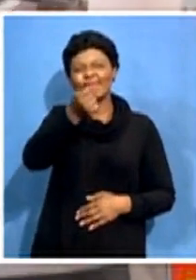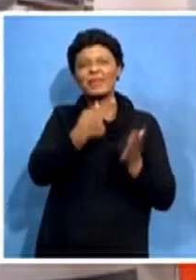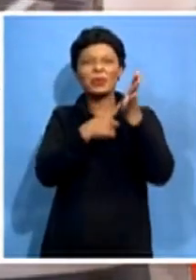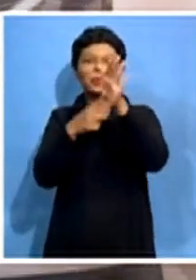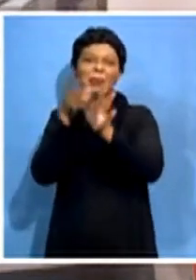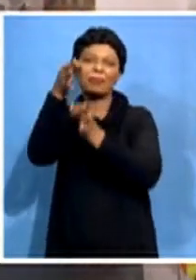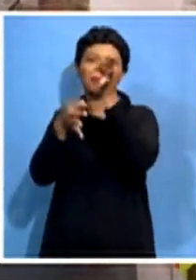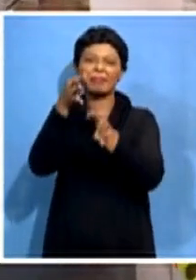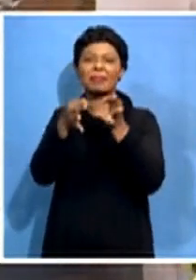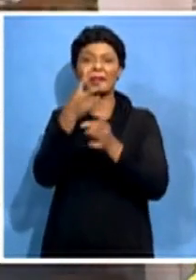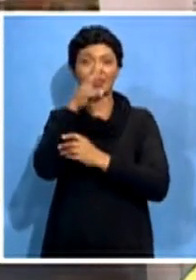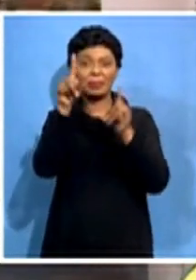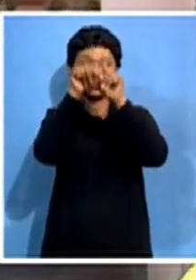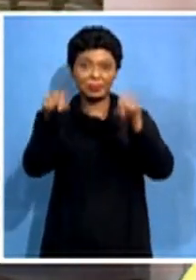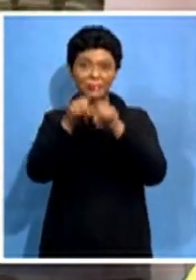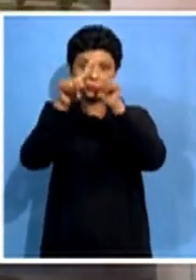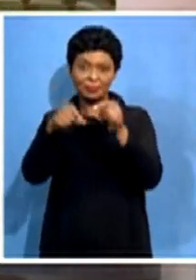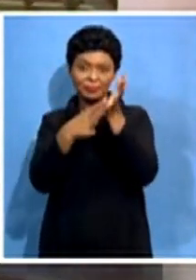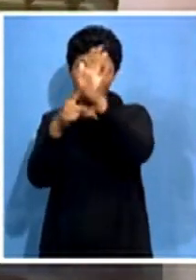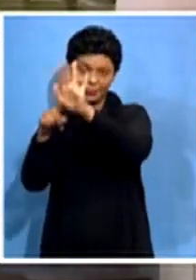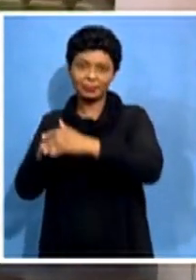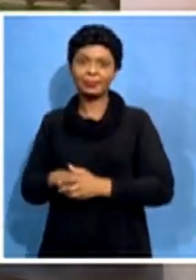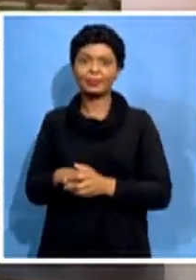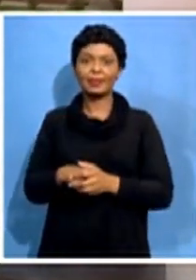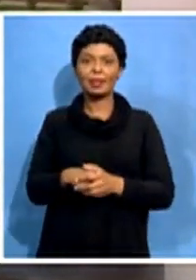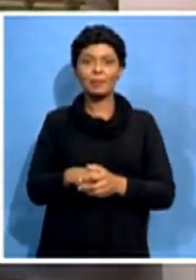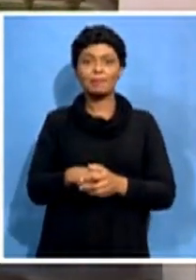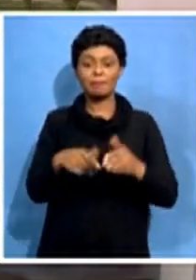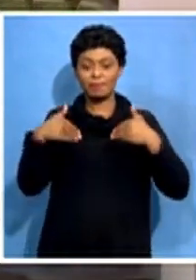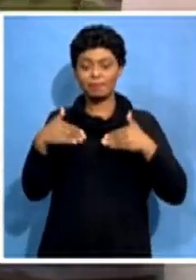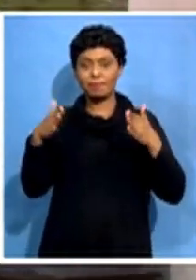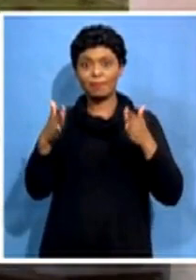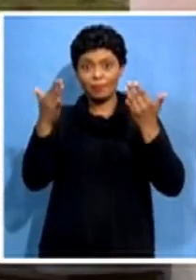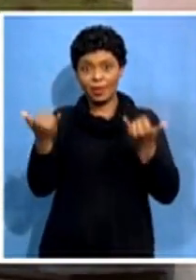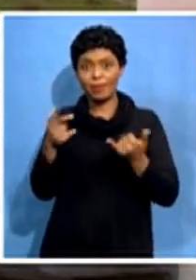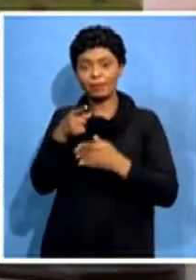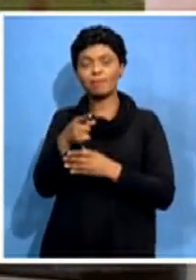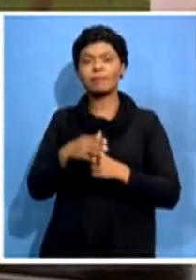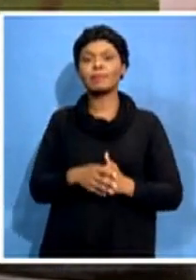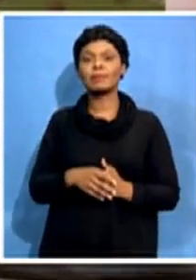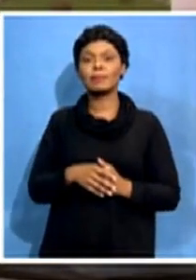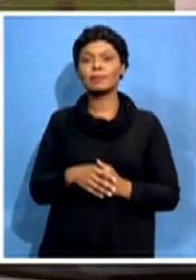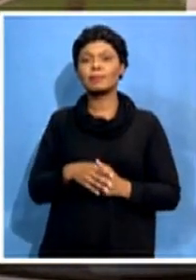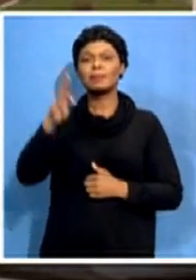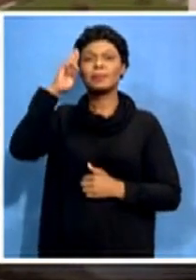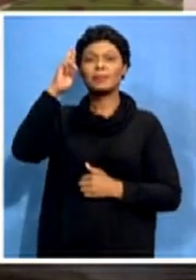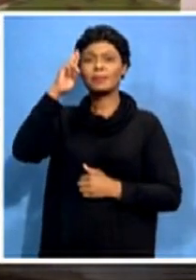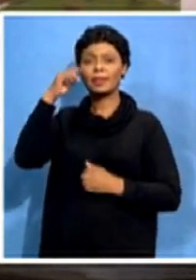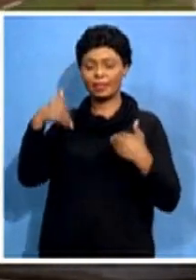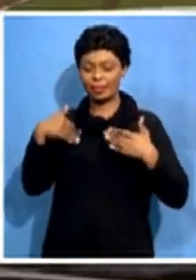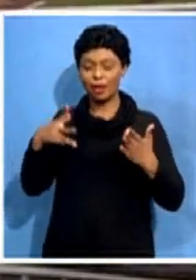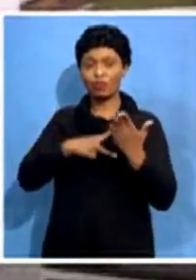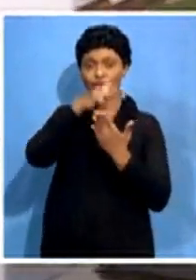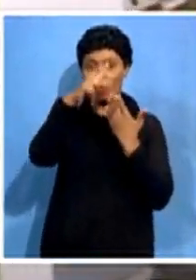this started, Your Excellency, as you would remember, at the beginning of COVID, where we executed much of the